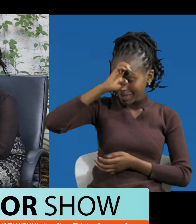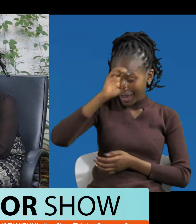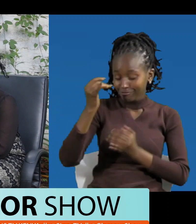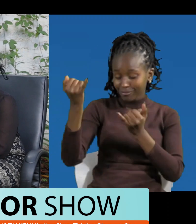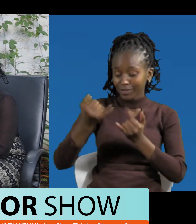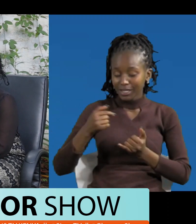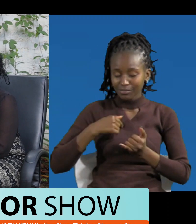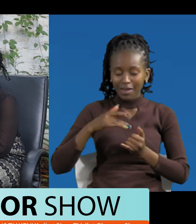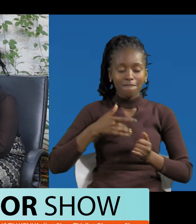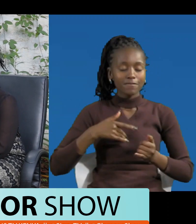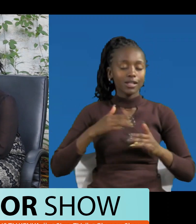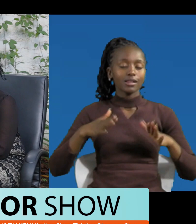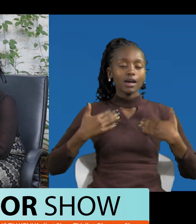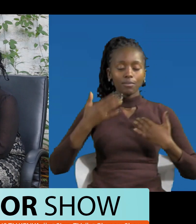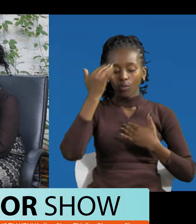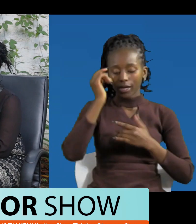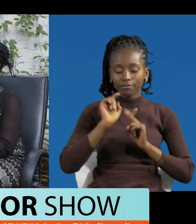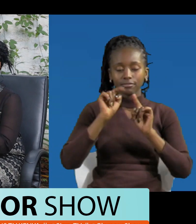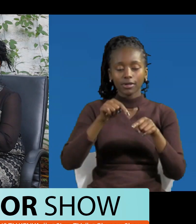here.